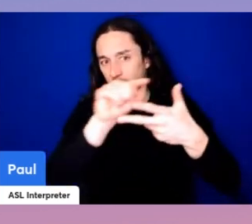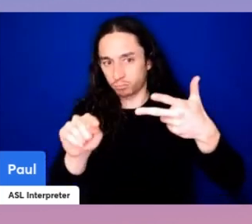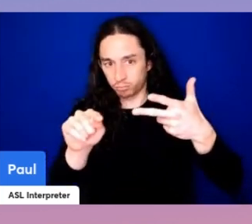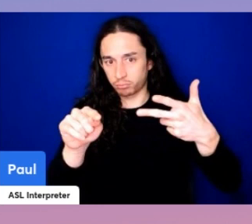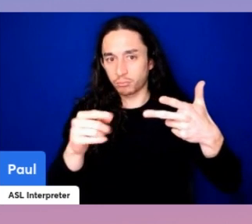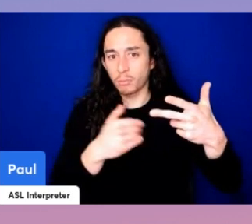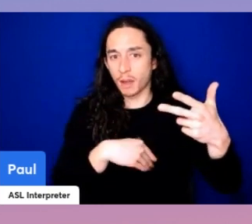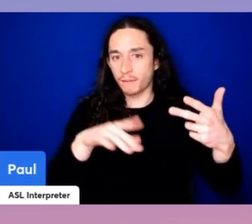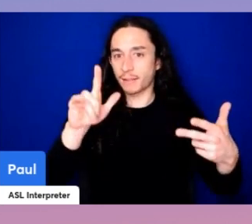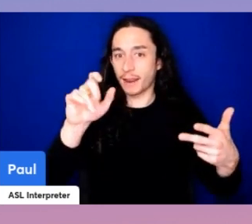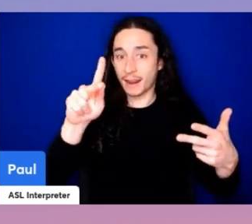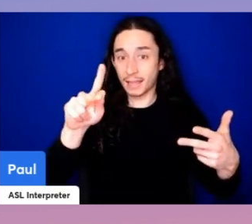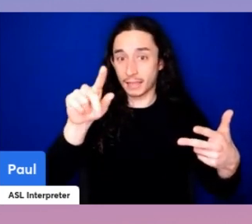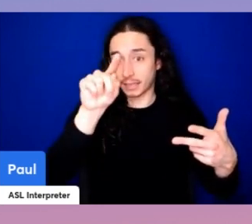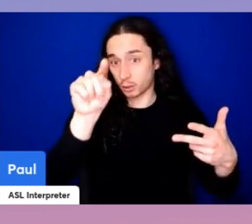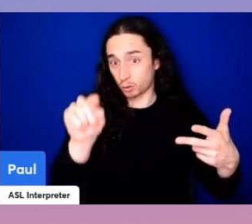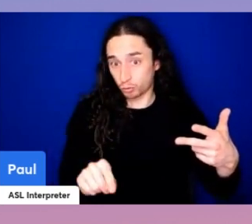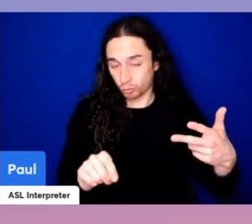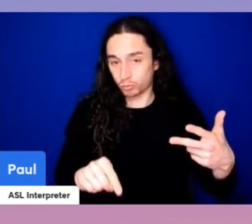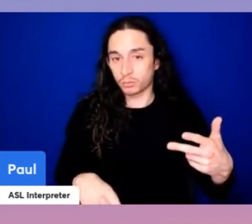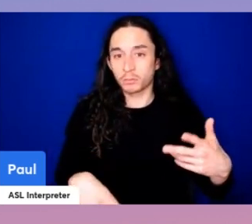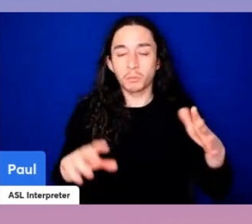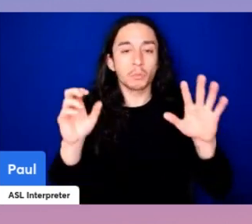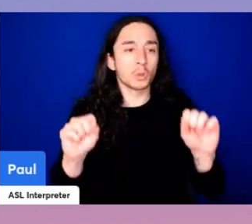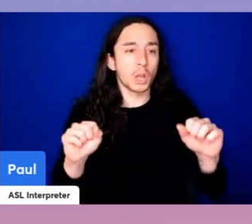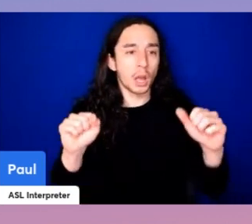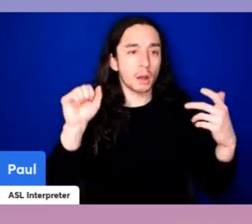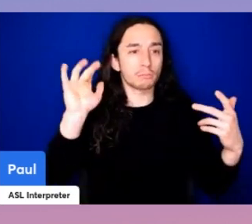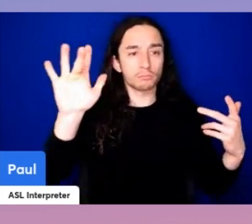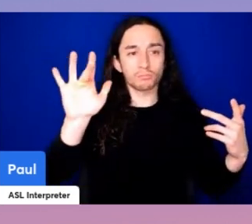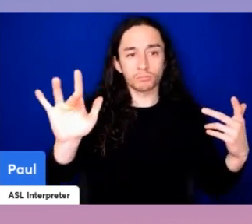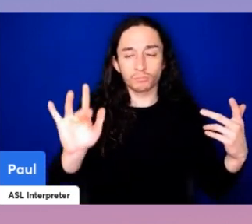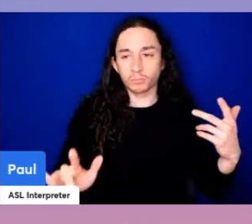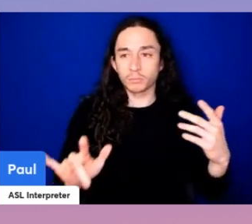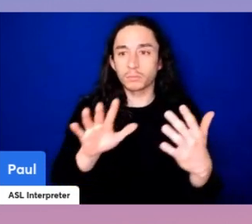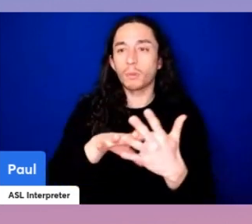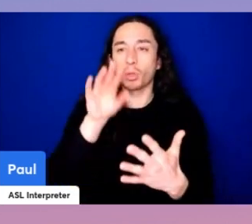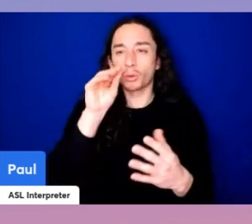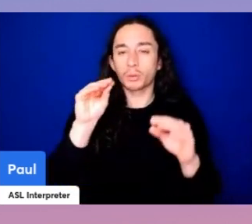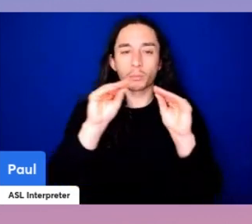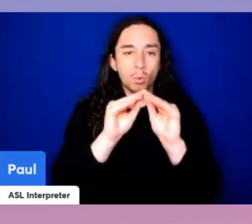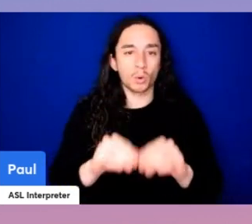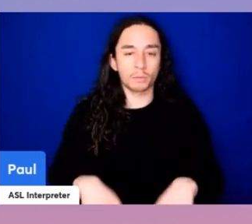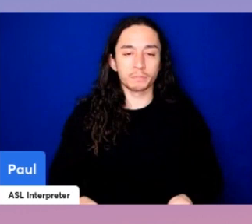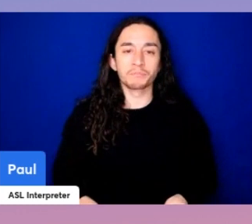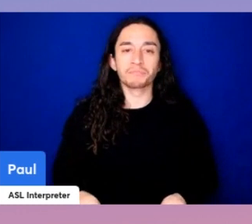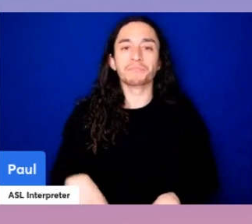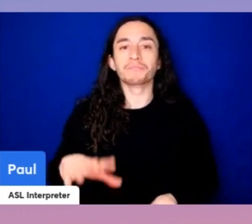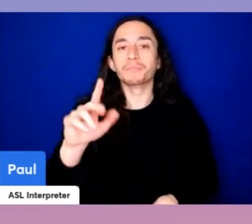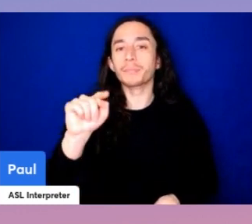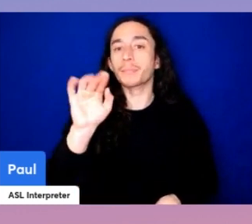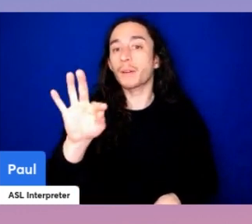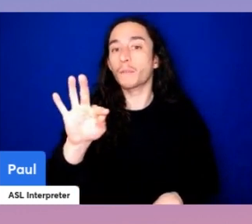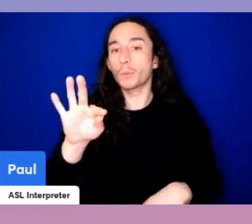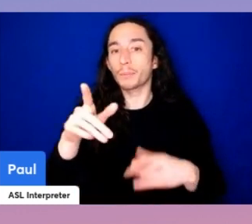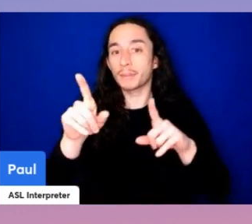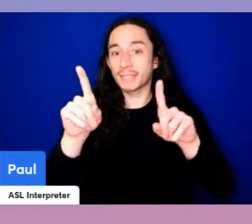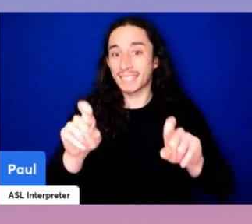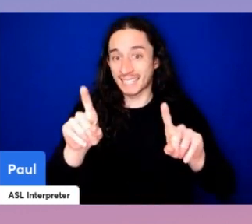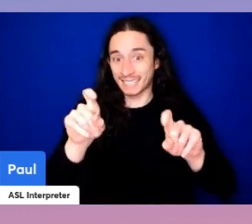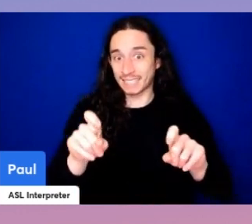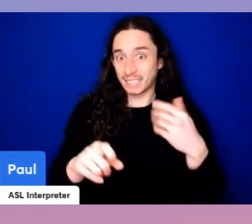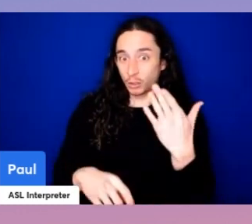this link, so you can learn more about Terraform test in here, about the